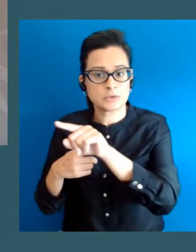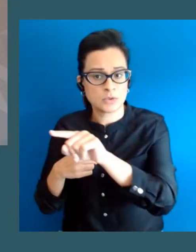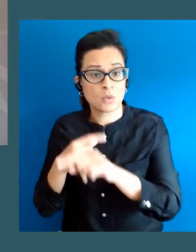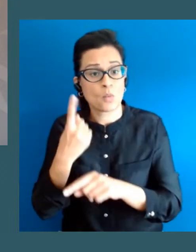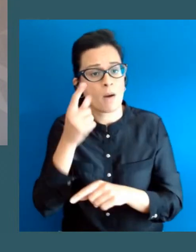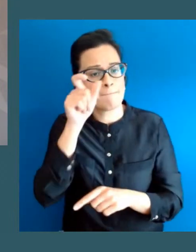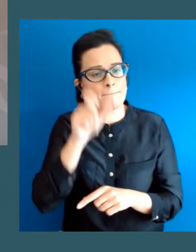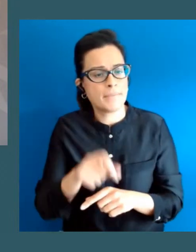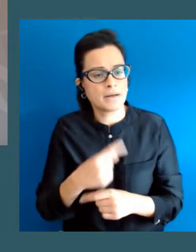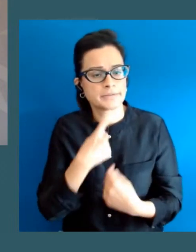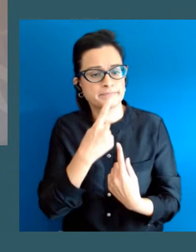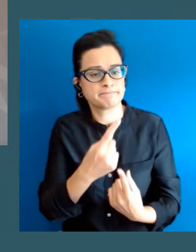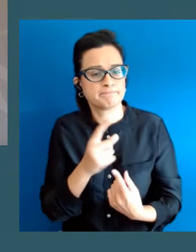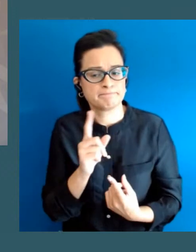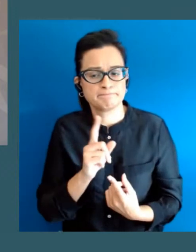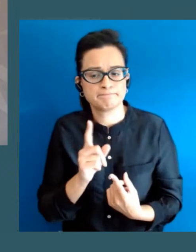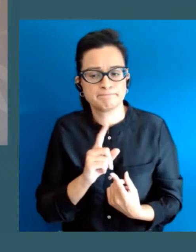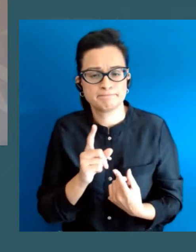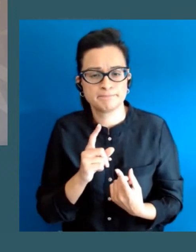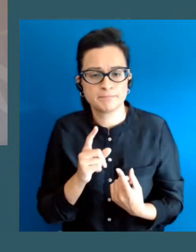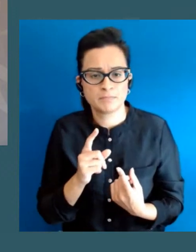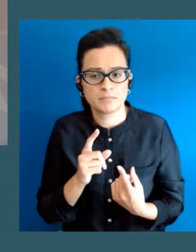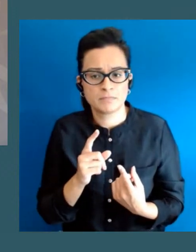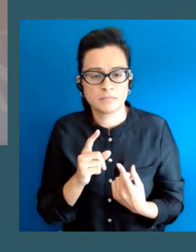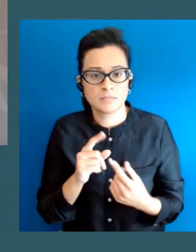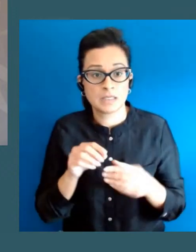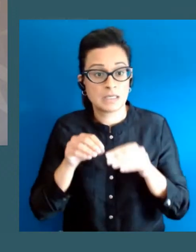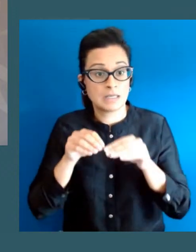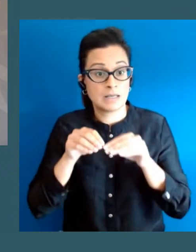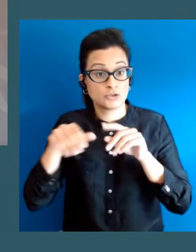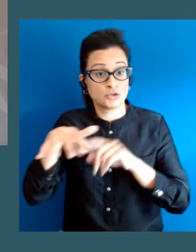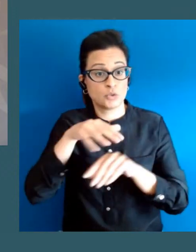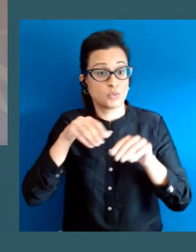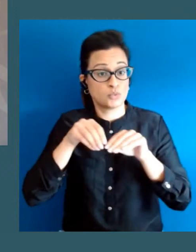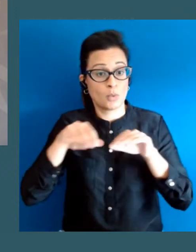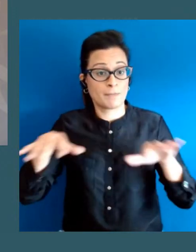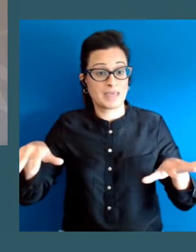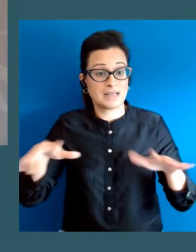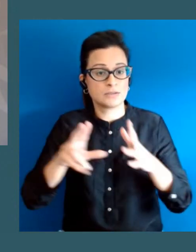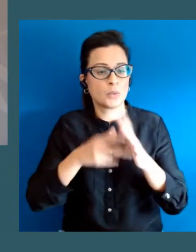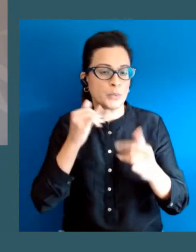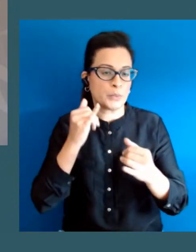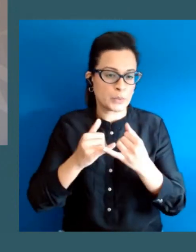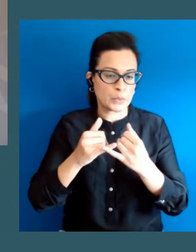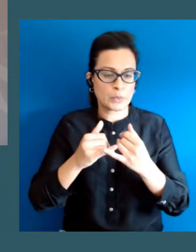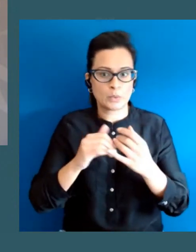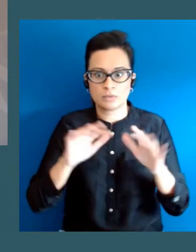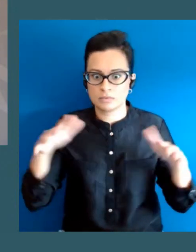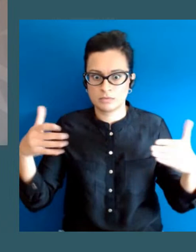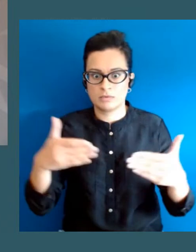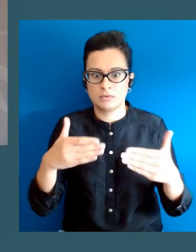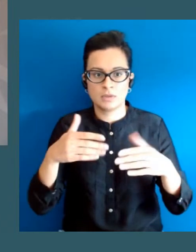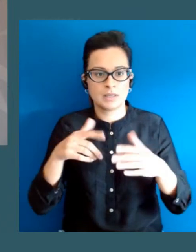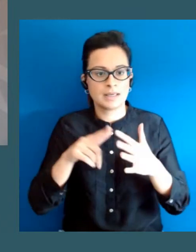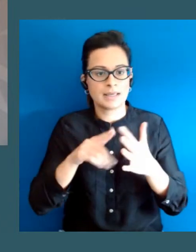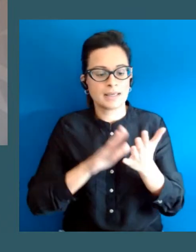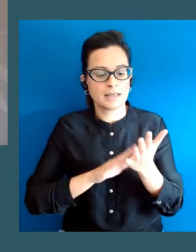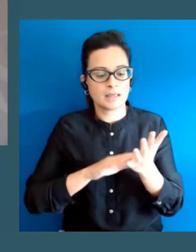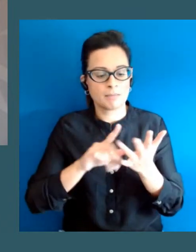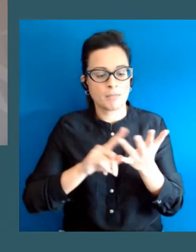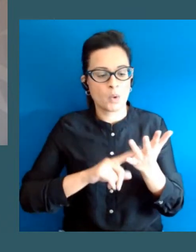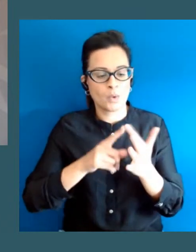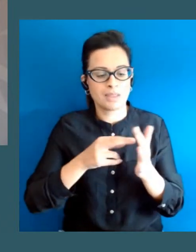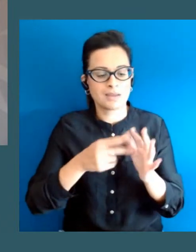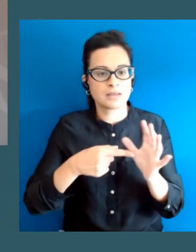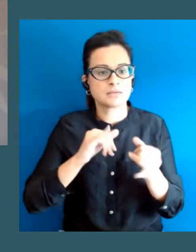of the media attention around emollient use and the impact on sensitization through the skin, that